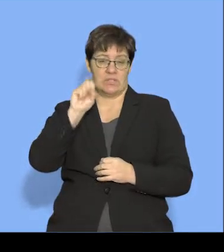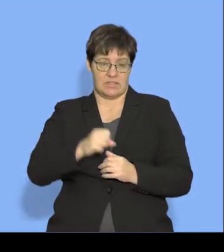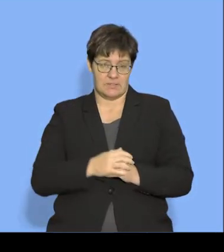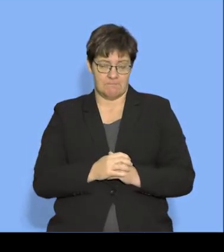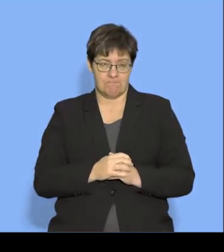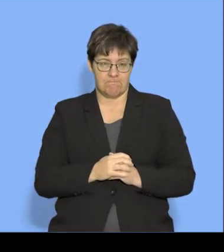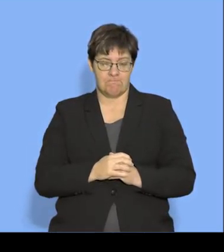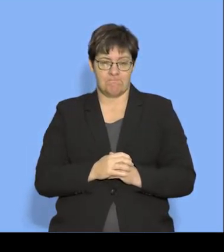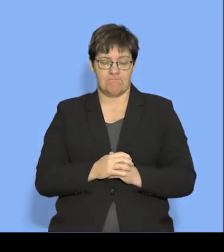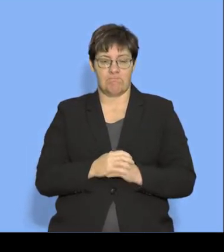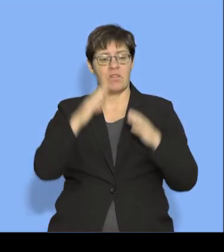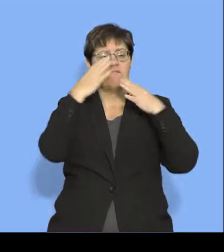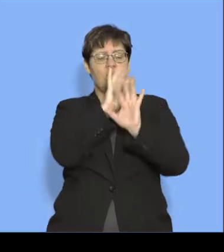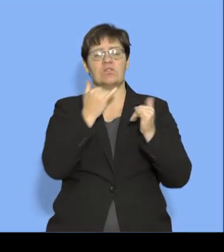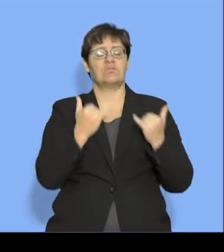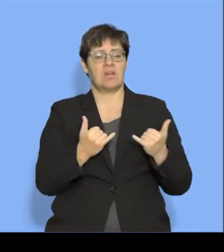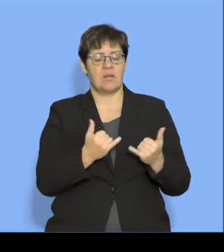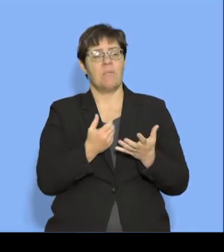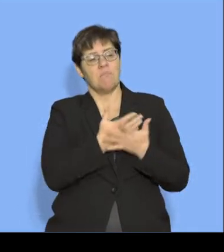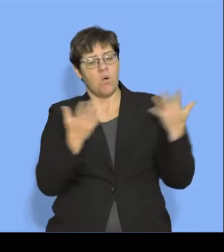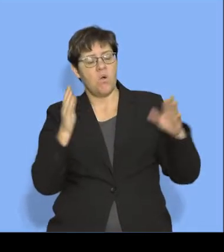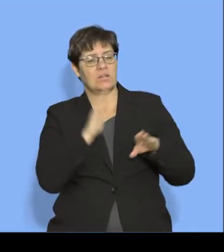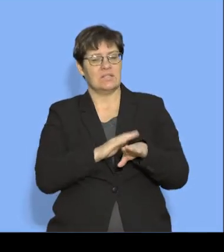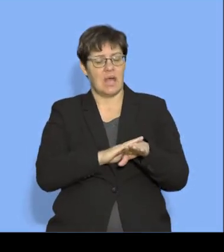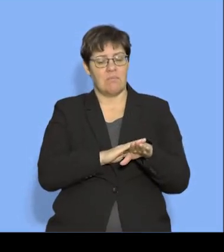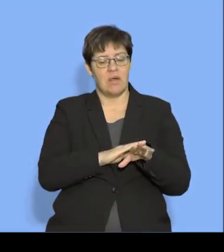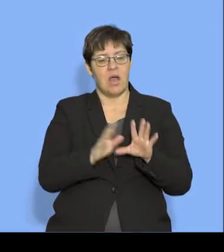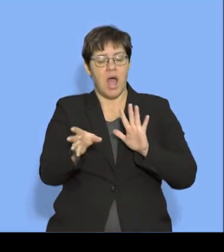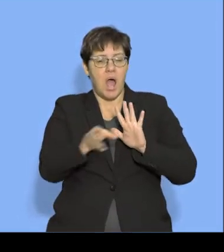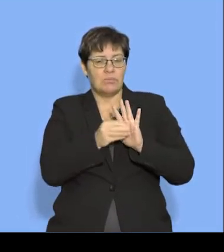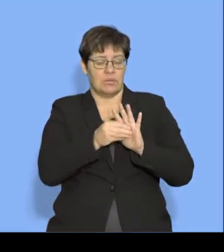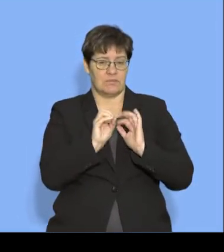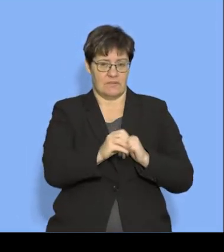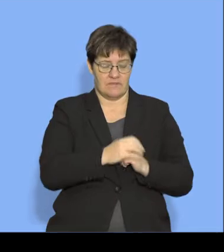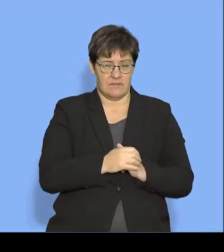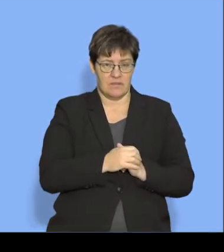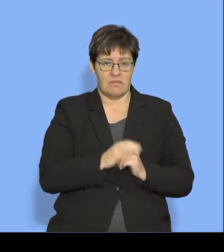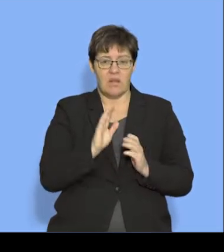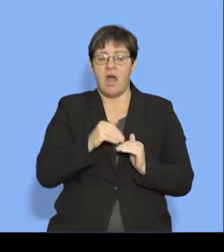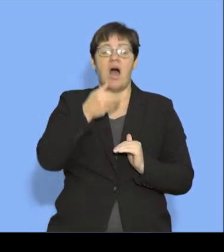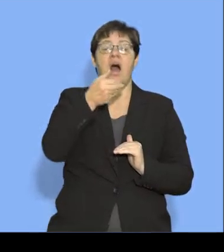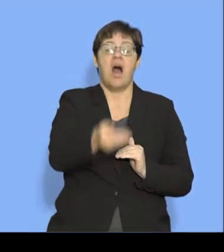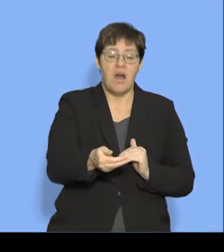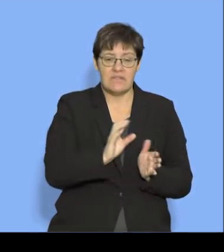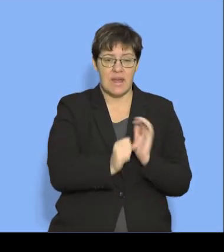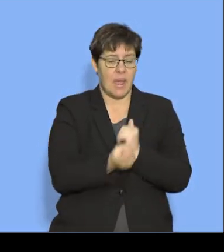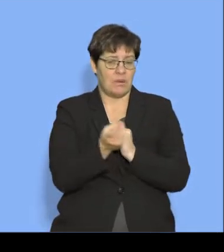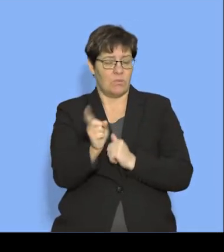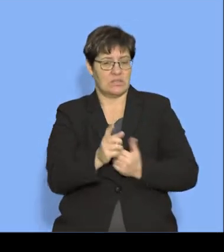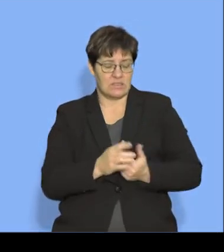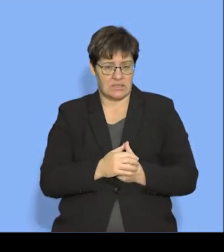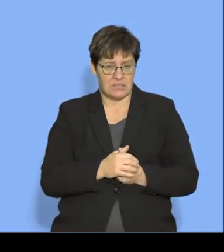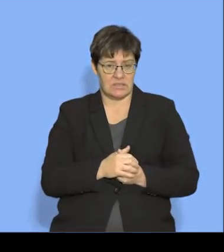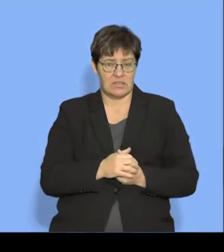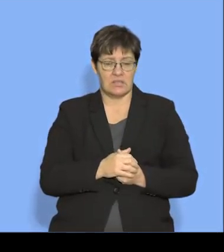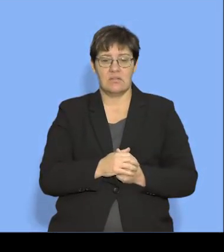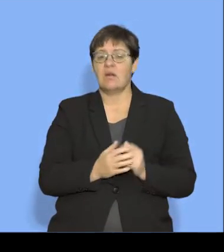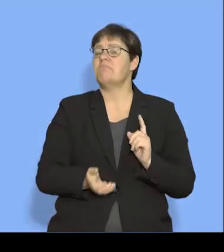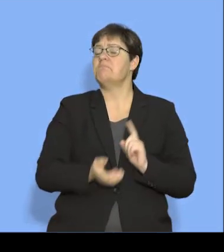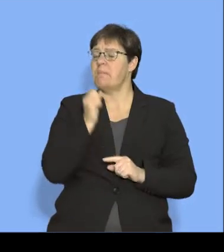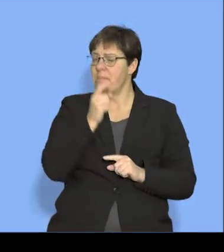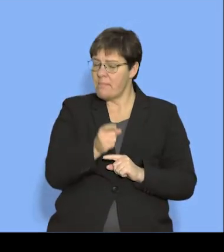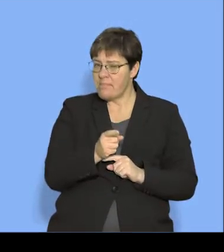In our focus today, we're going to spend a lot of time looking at absorption. So what happens after chemical digestion? We find that the